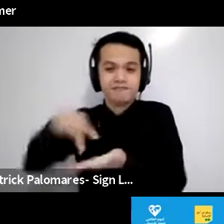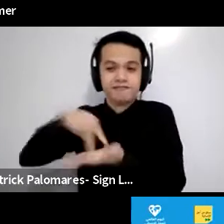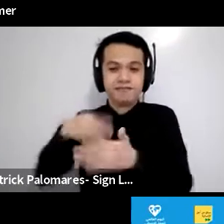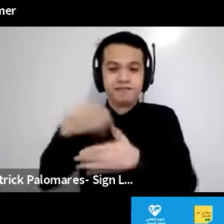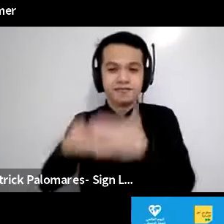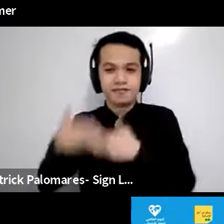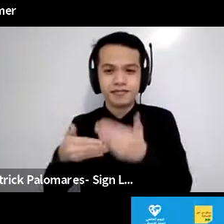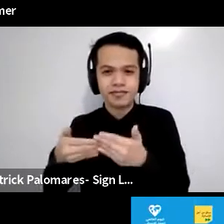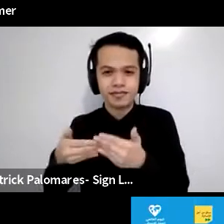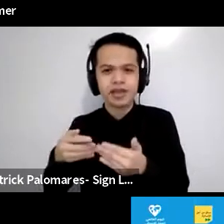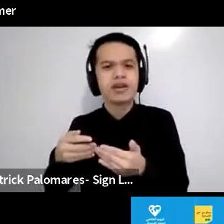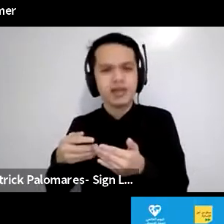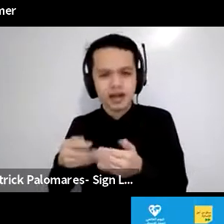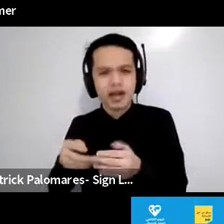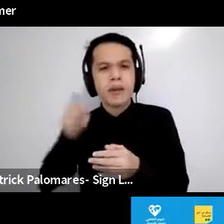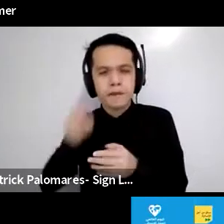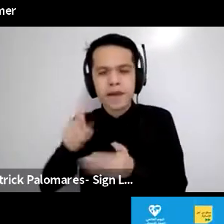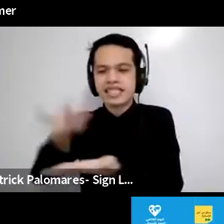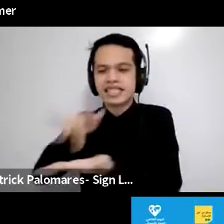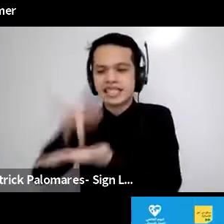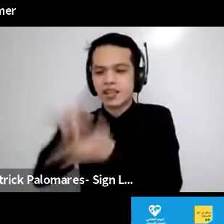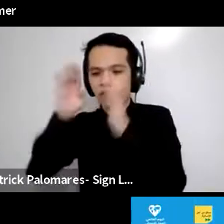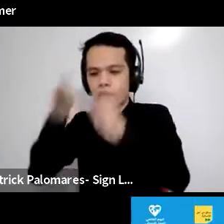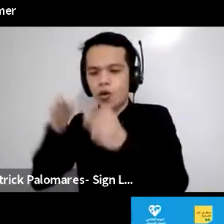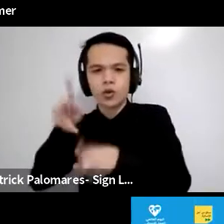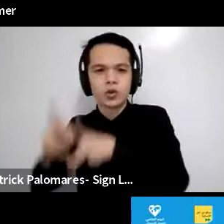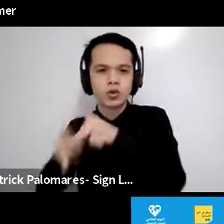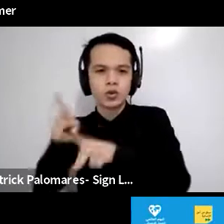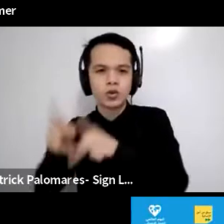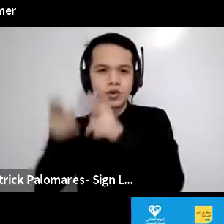with humans at its center.